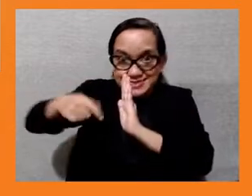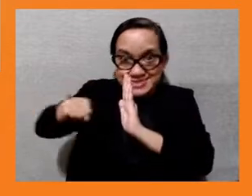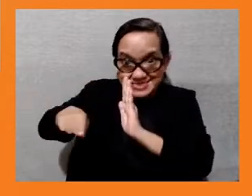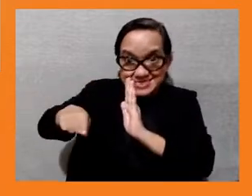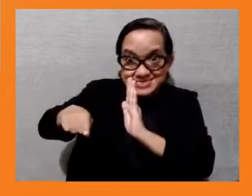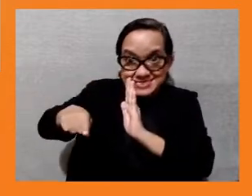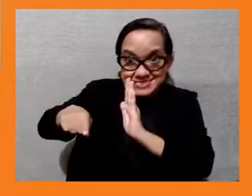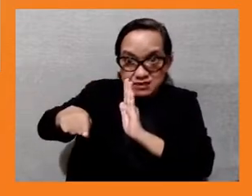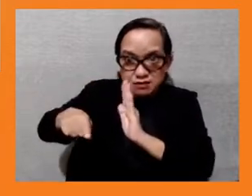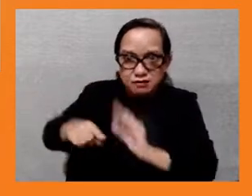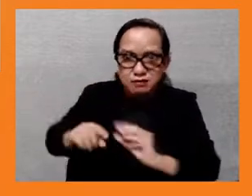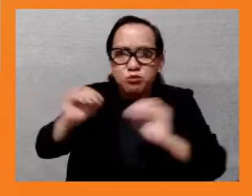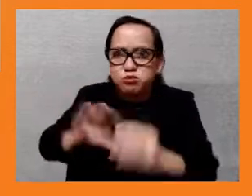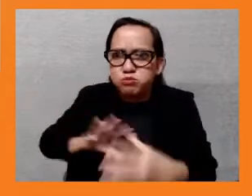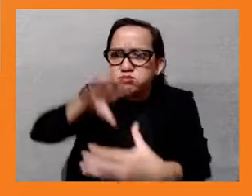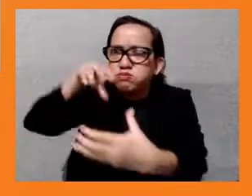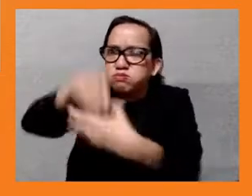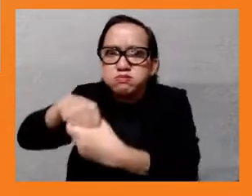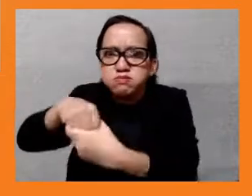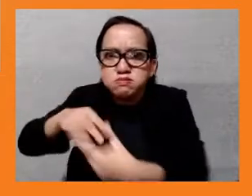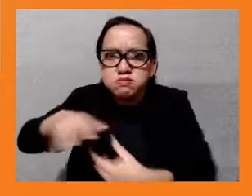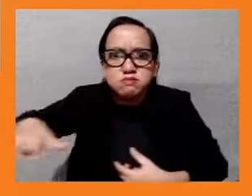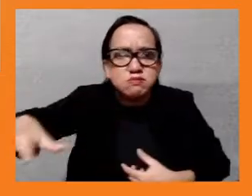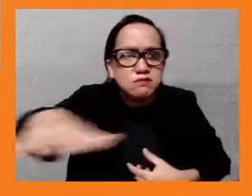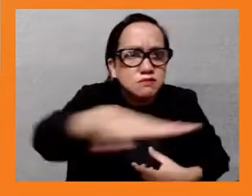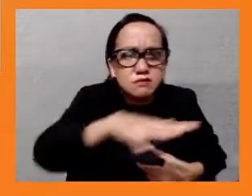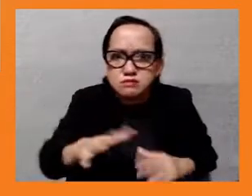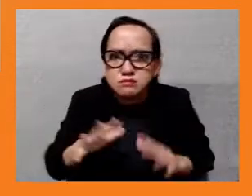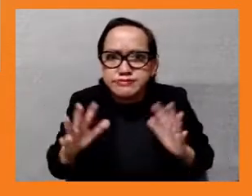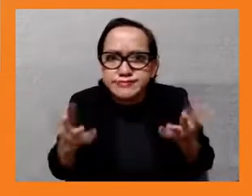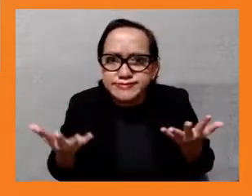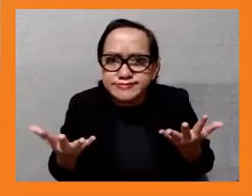availing what possible recourse of action they might take.